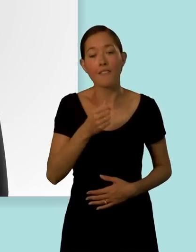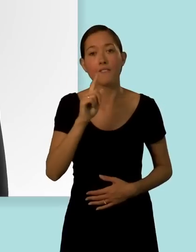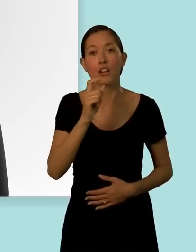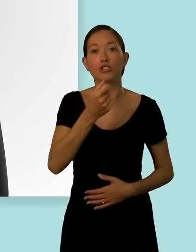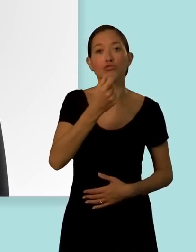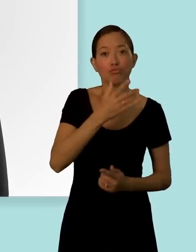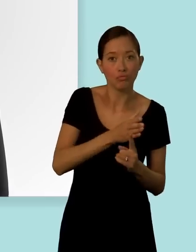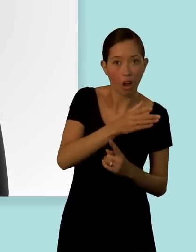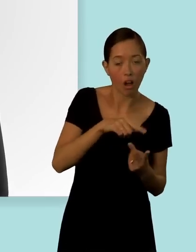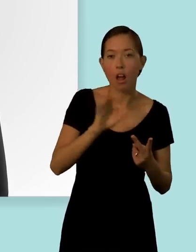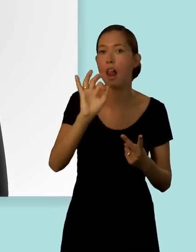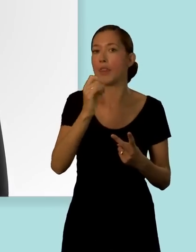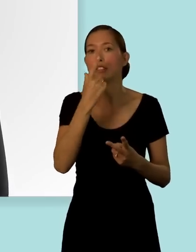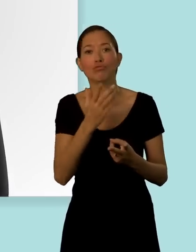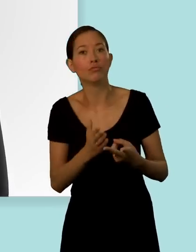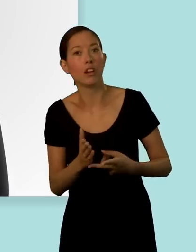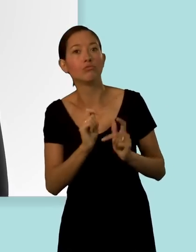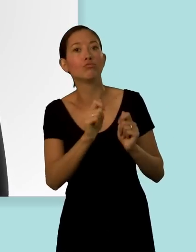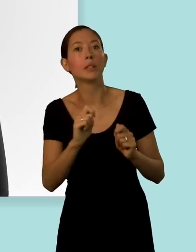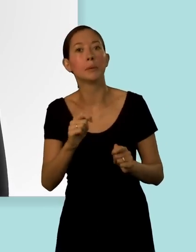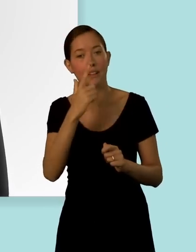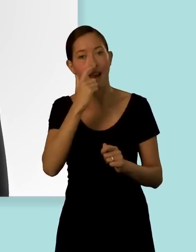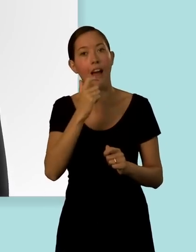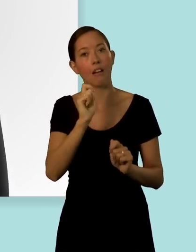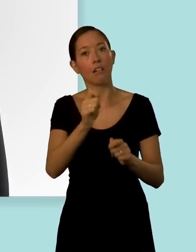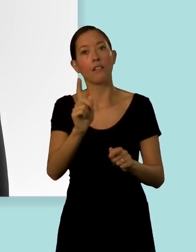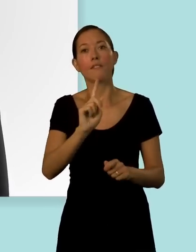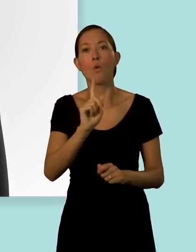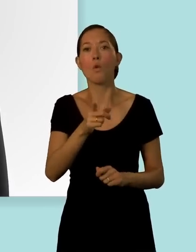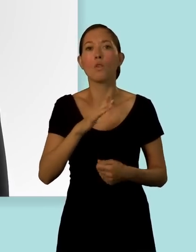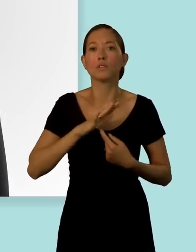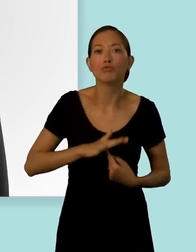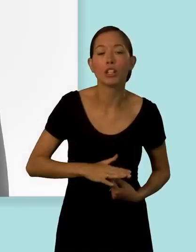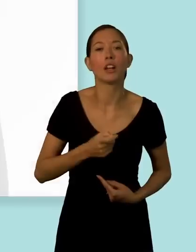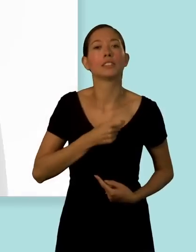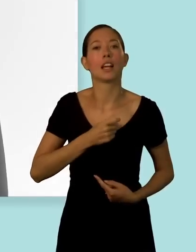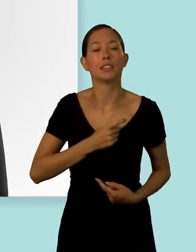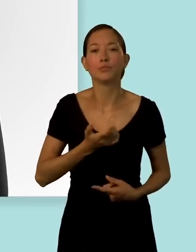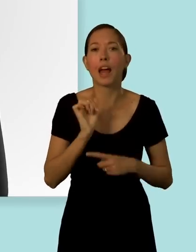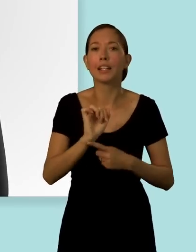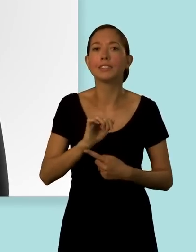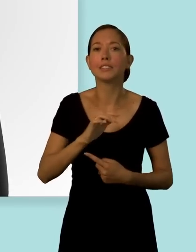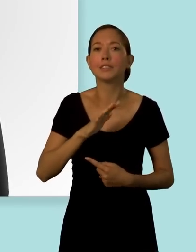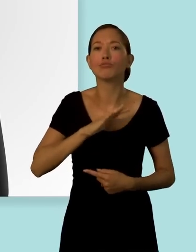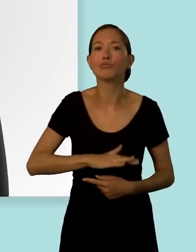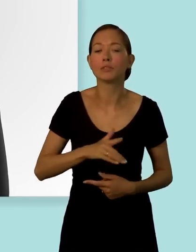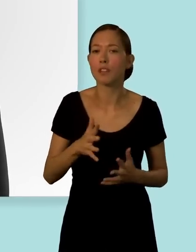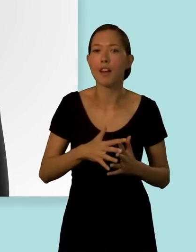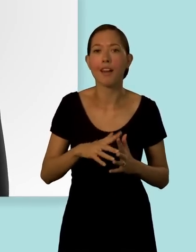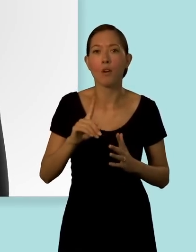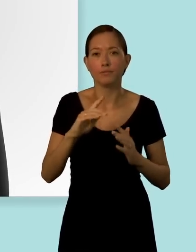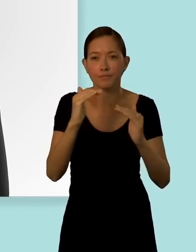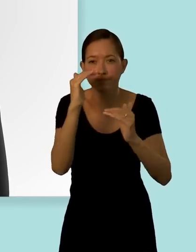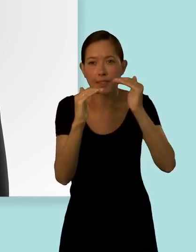There are both drug and non-drug treatments that can be used for depression and anxiety. Antidepressants work